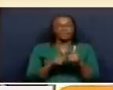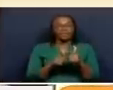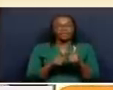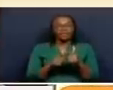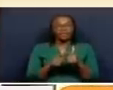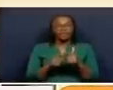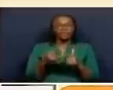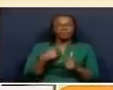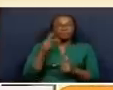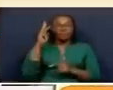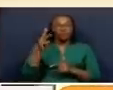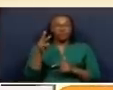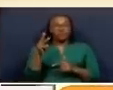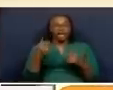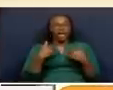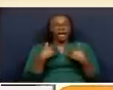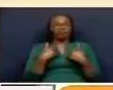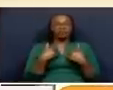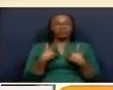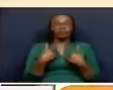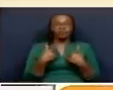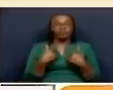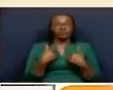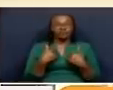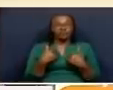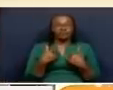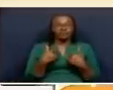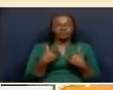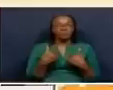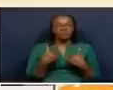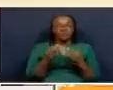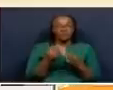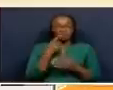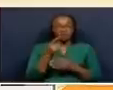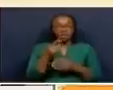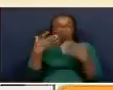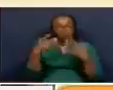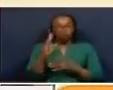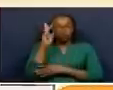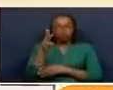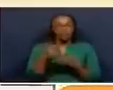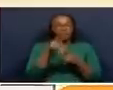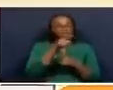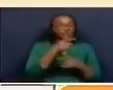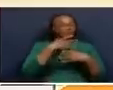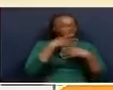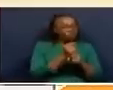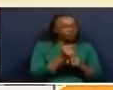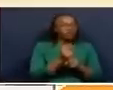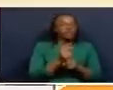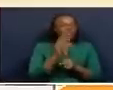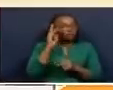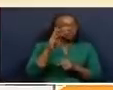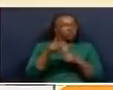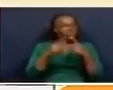James. And so when you tell them that they are going to lose and yet they have painted these rosy pictures, they are going to hold you